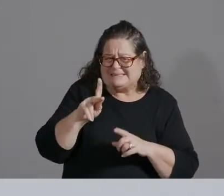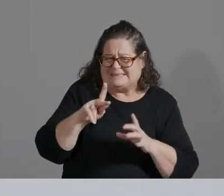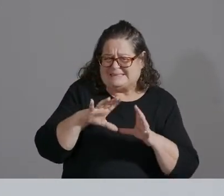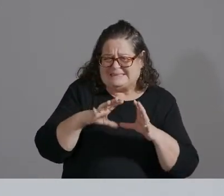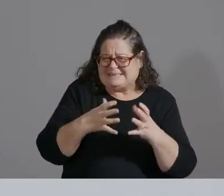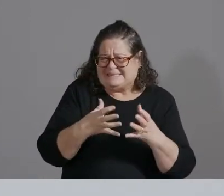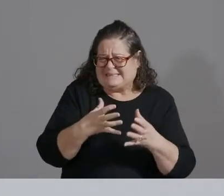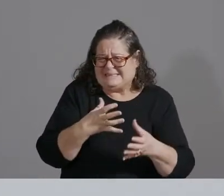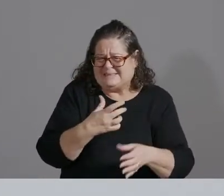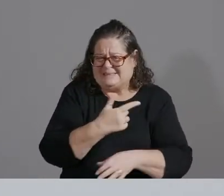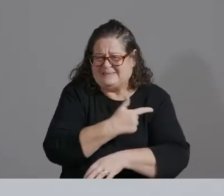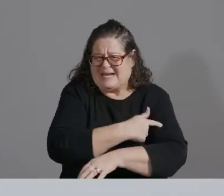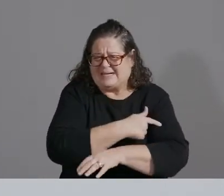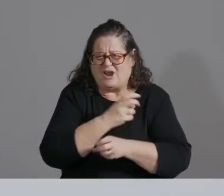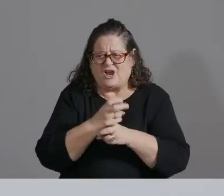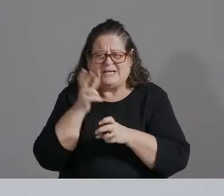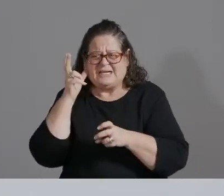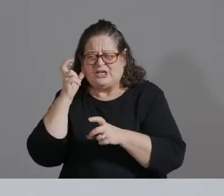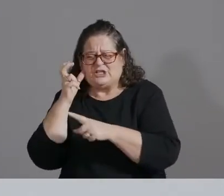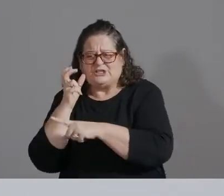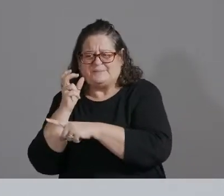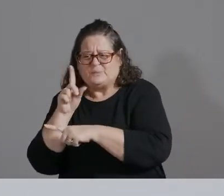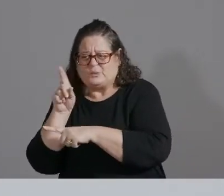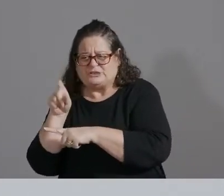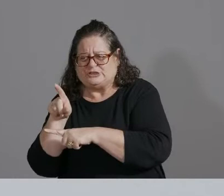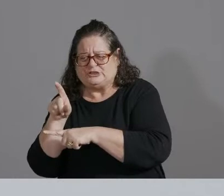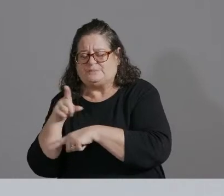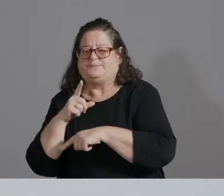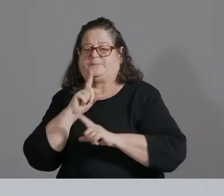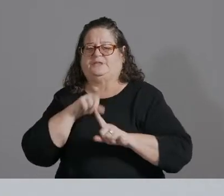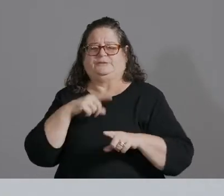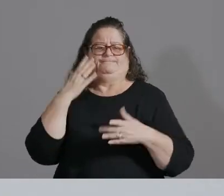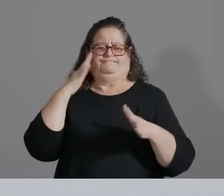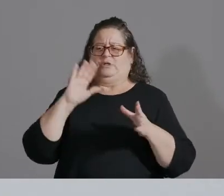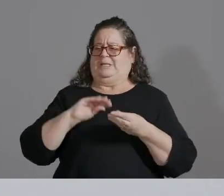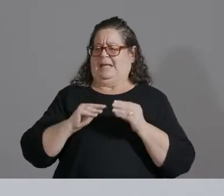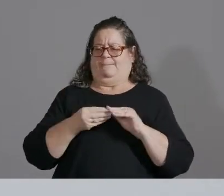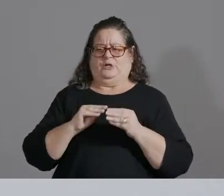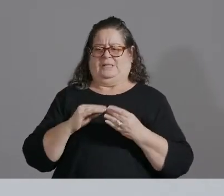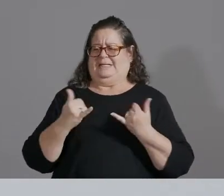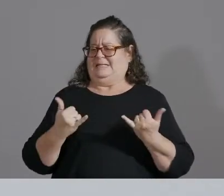Okay. All right. Thank you. You're welcome.